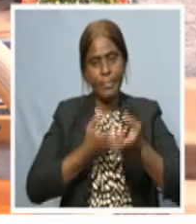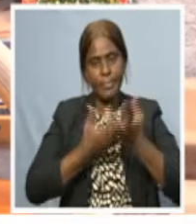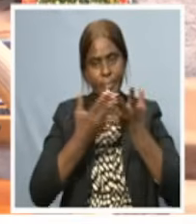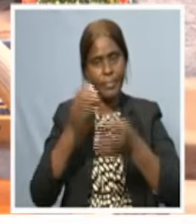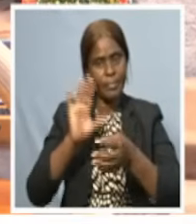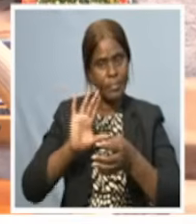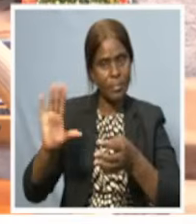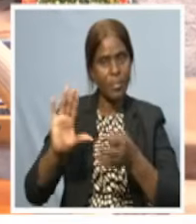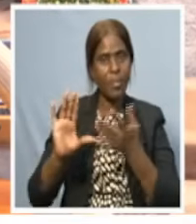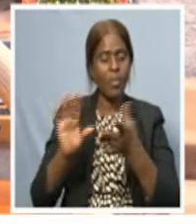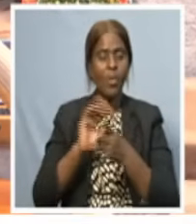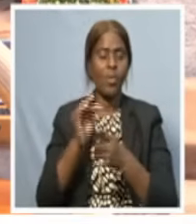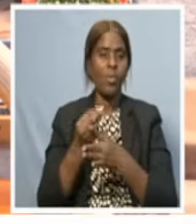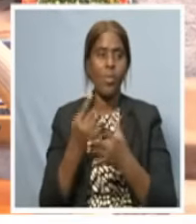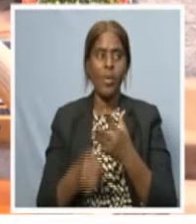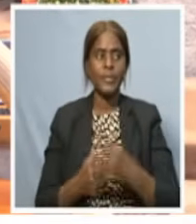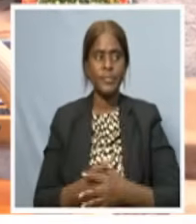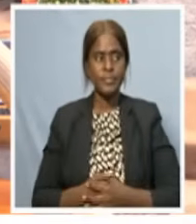point of order?